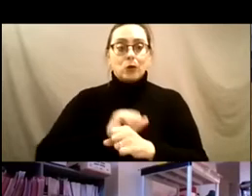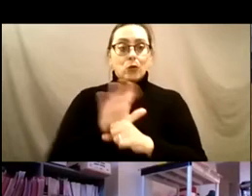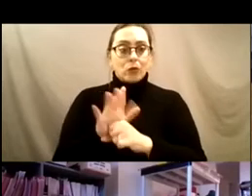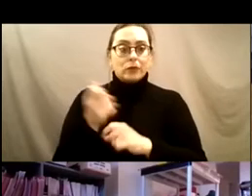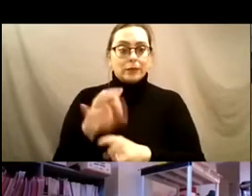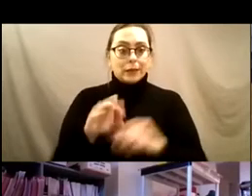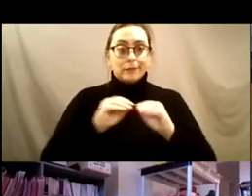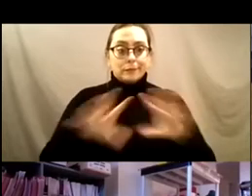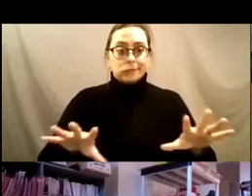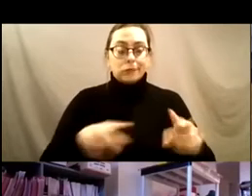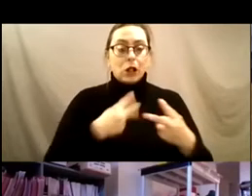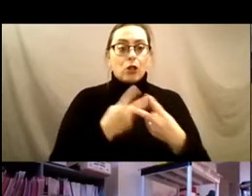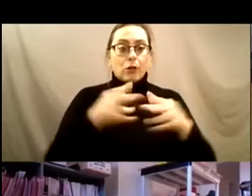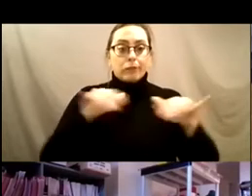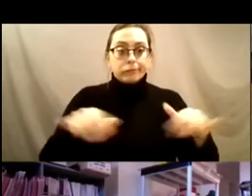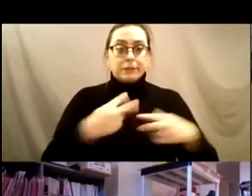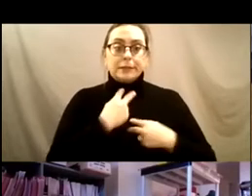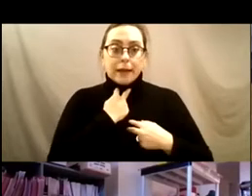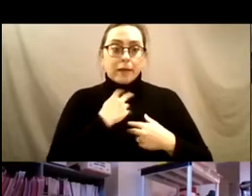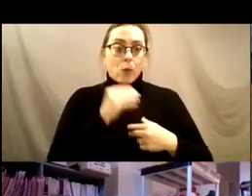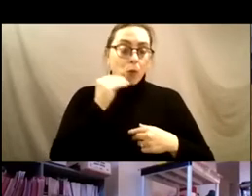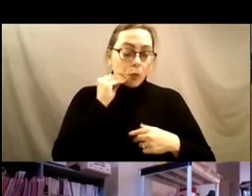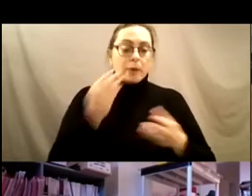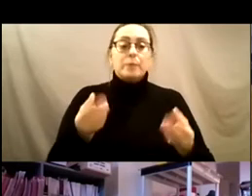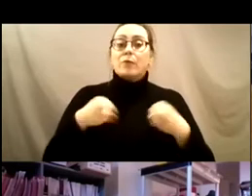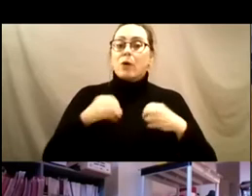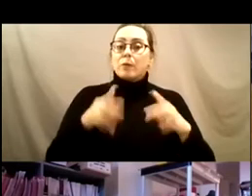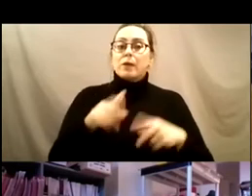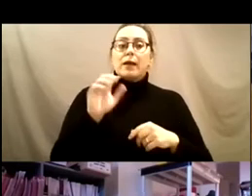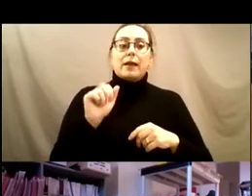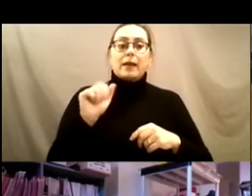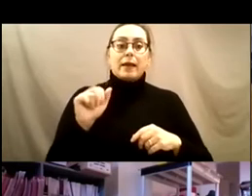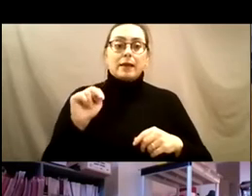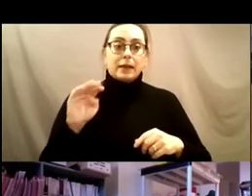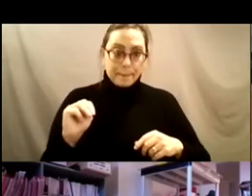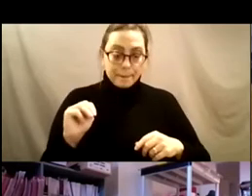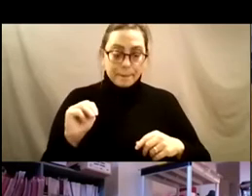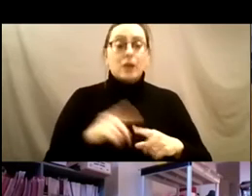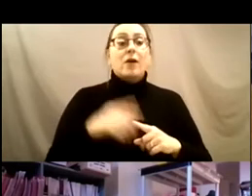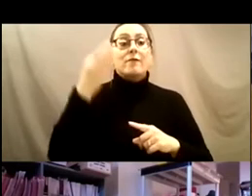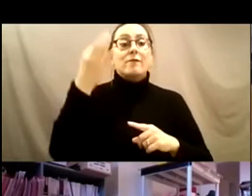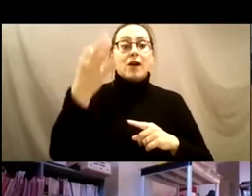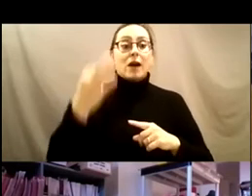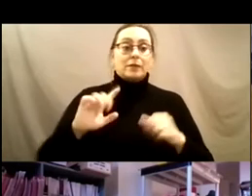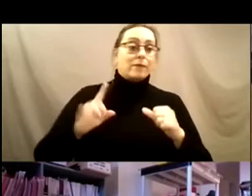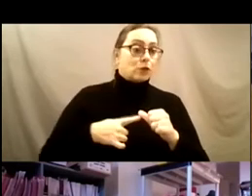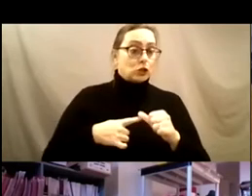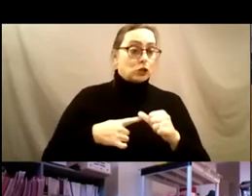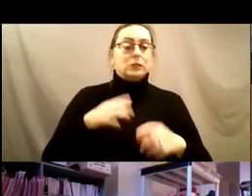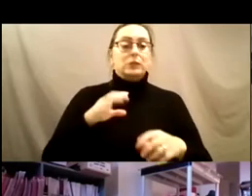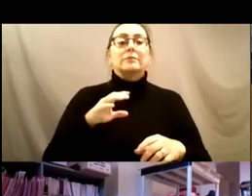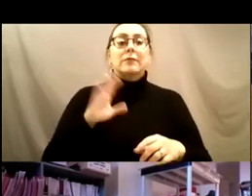its lockdowns provided the opportunity for AANM to move the First Fridays initiative in the